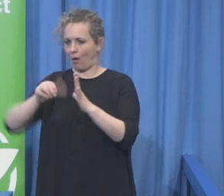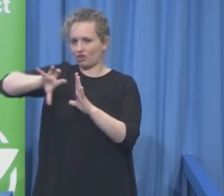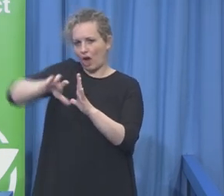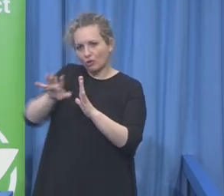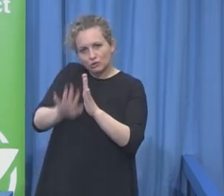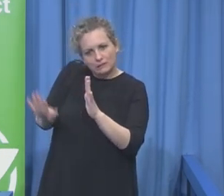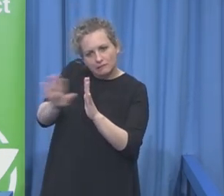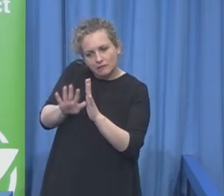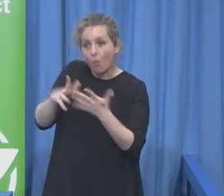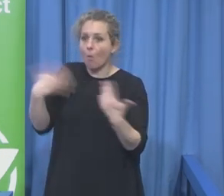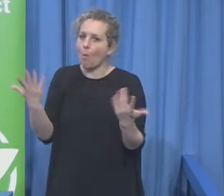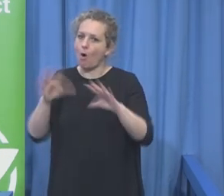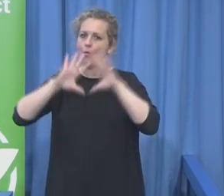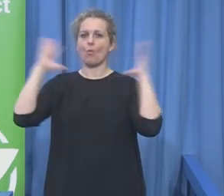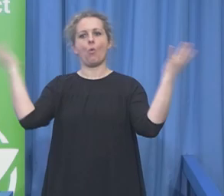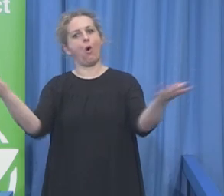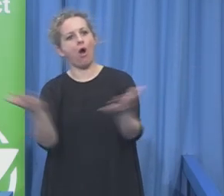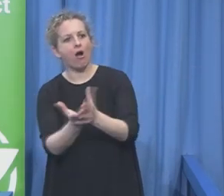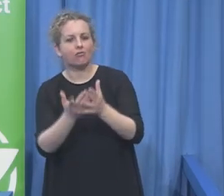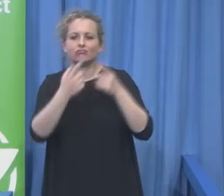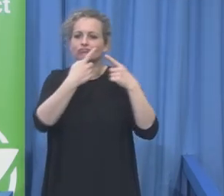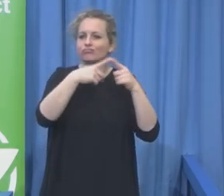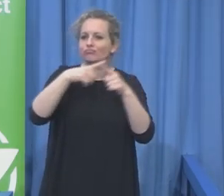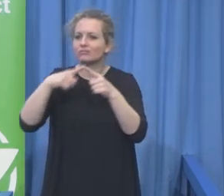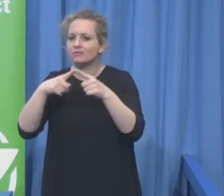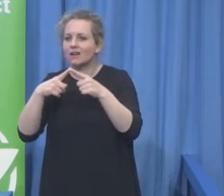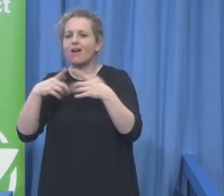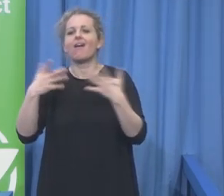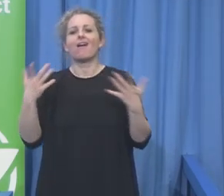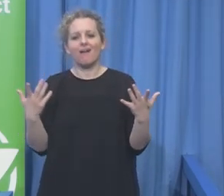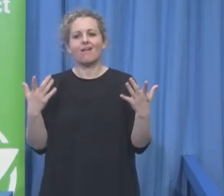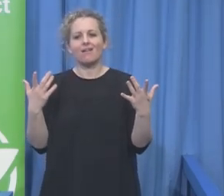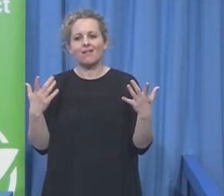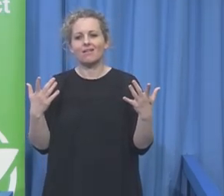youth with disabilities or persons with disabilities is in fact in these countries. Thank you.